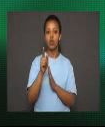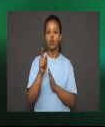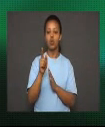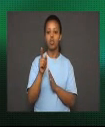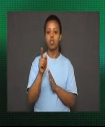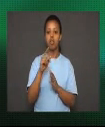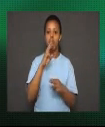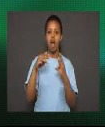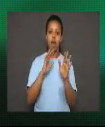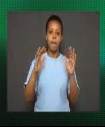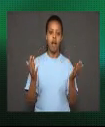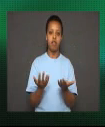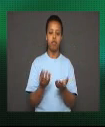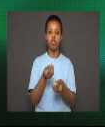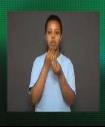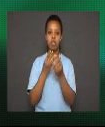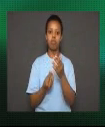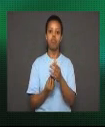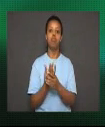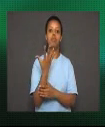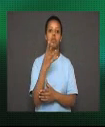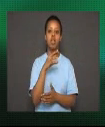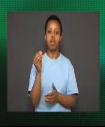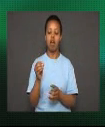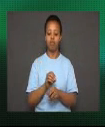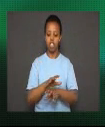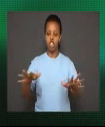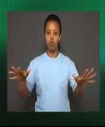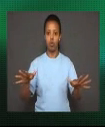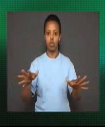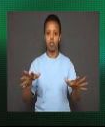in worldwide food production and distribution,